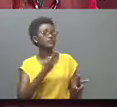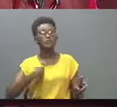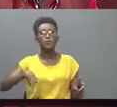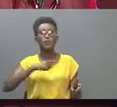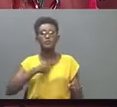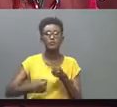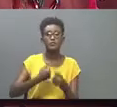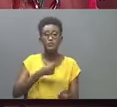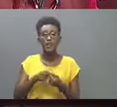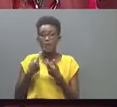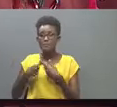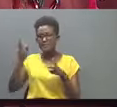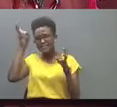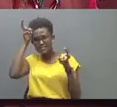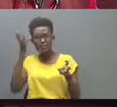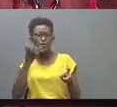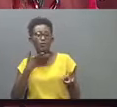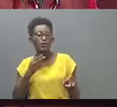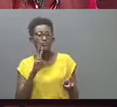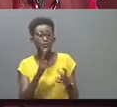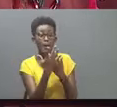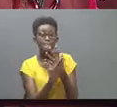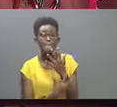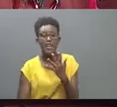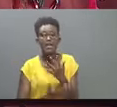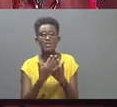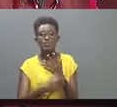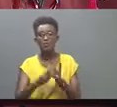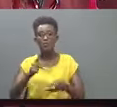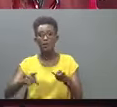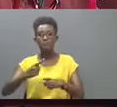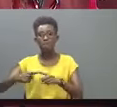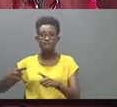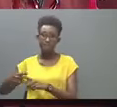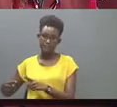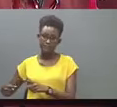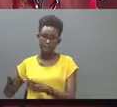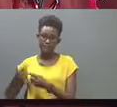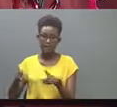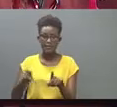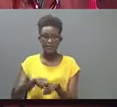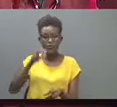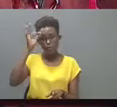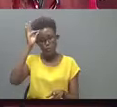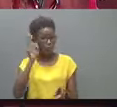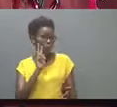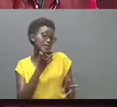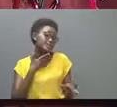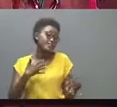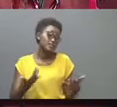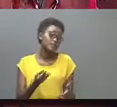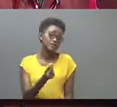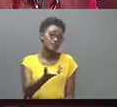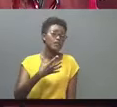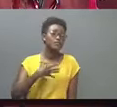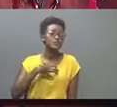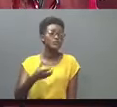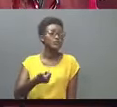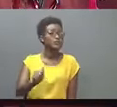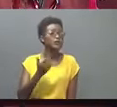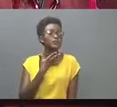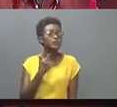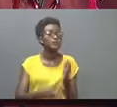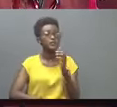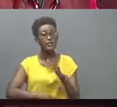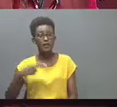the devil is concerned about the blood. Ariko Satani wabashaka amaraso. The Westerner, they are concerned about the minerals. Abantu hanze bashaka